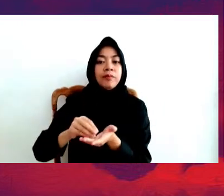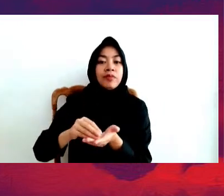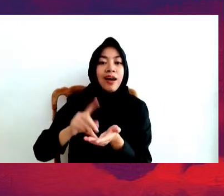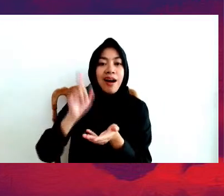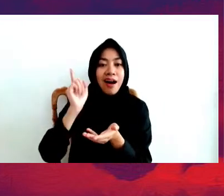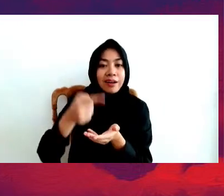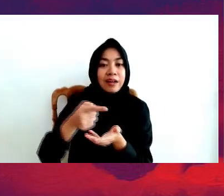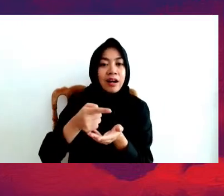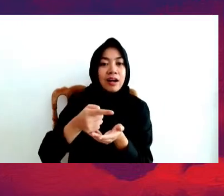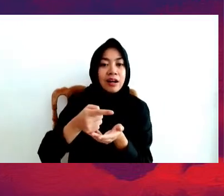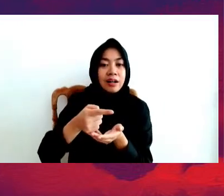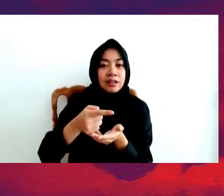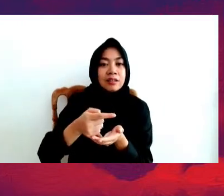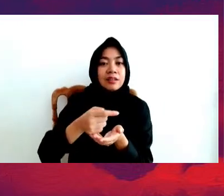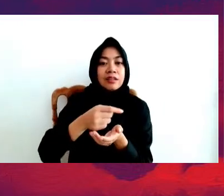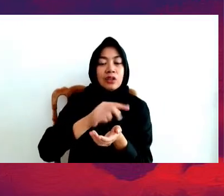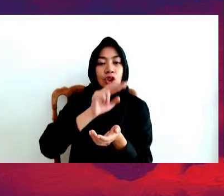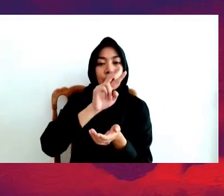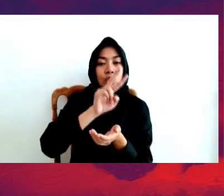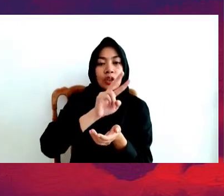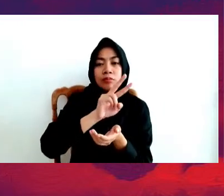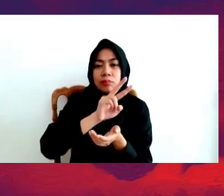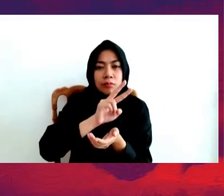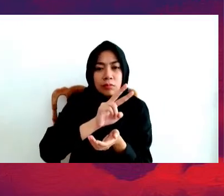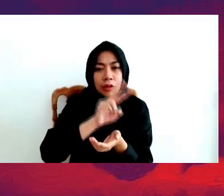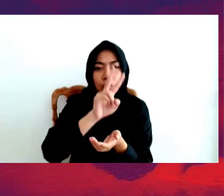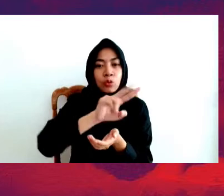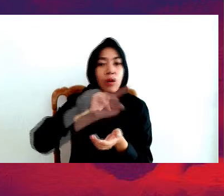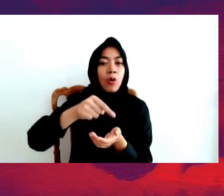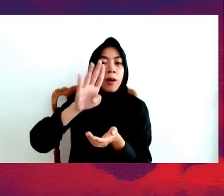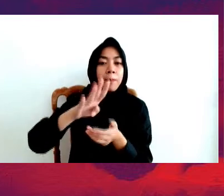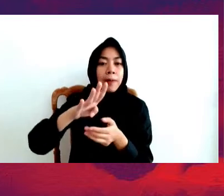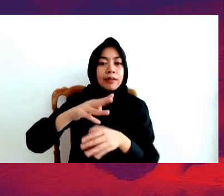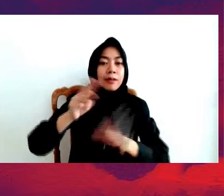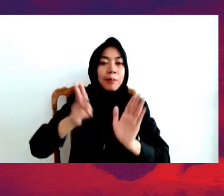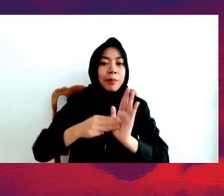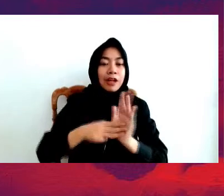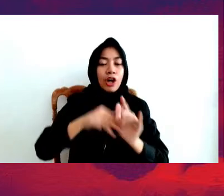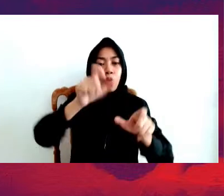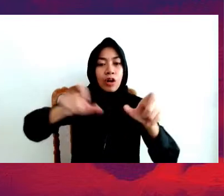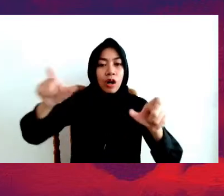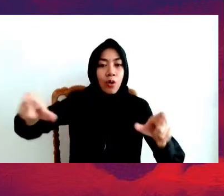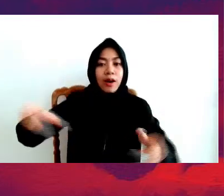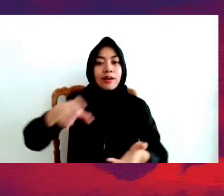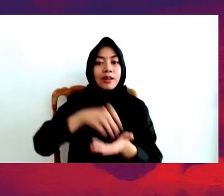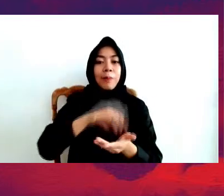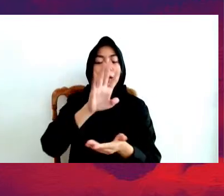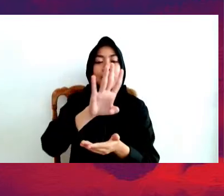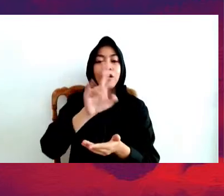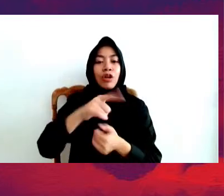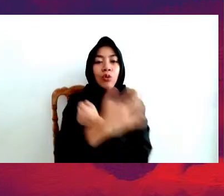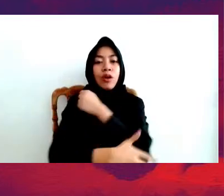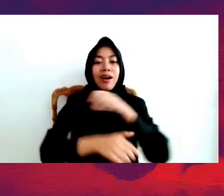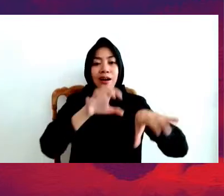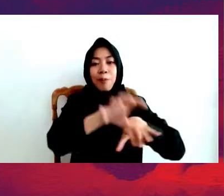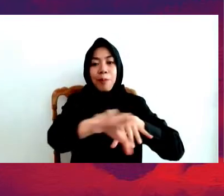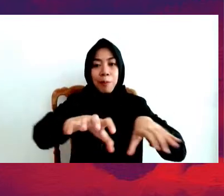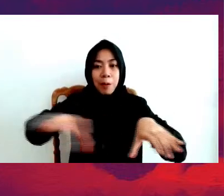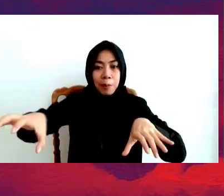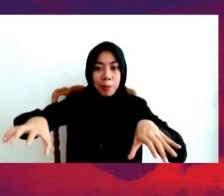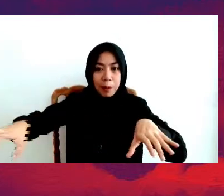for 291 ethno-racial categories across 40 countries and 5 caste